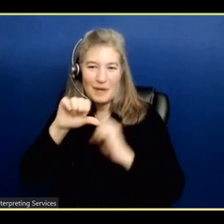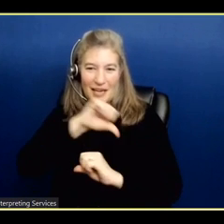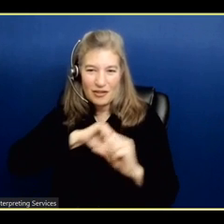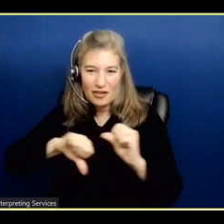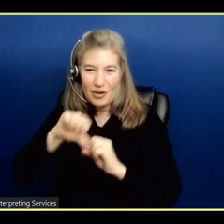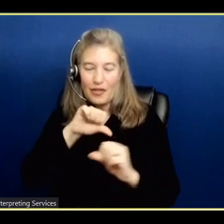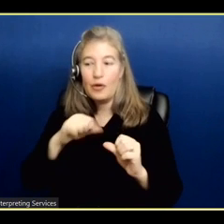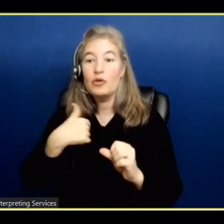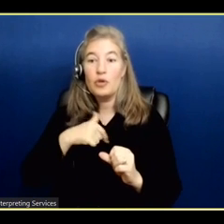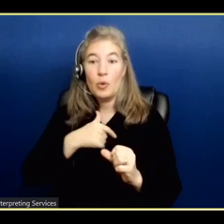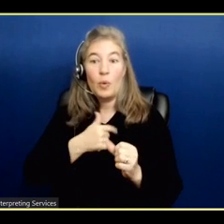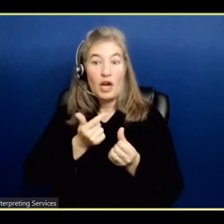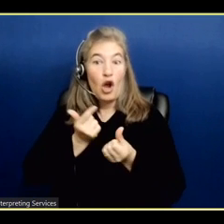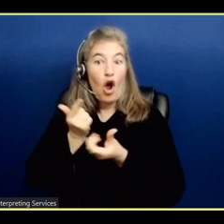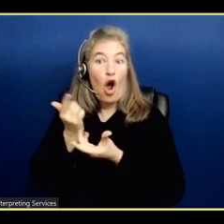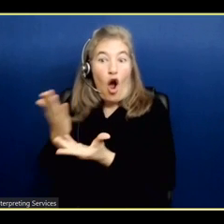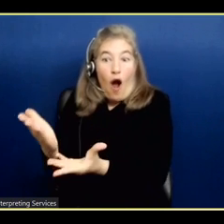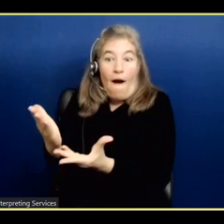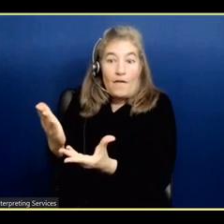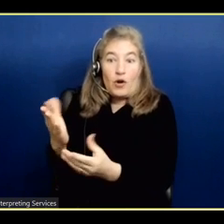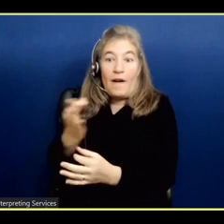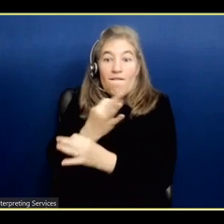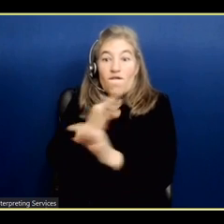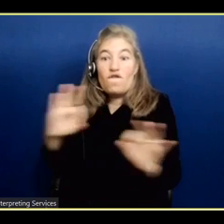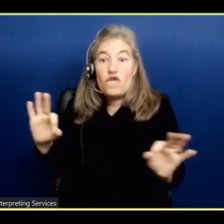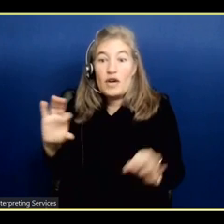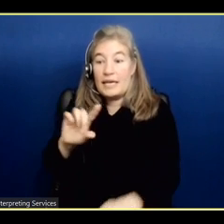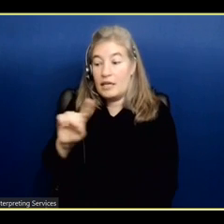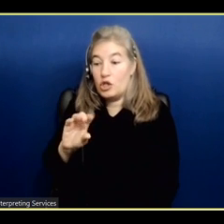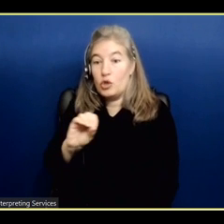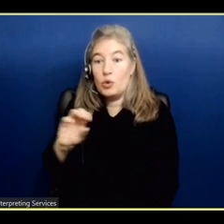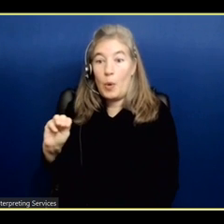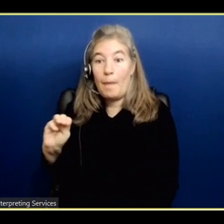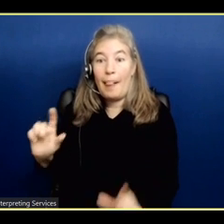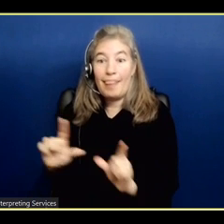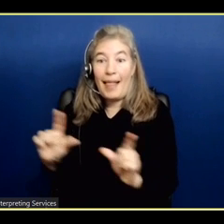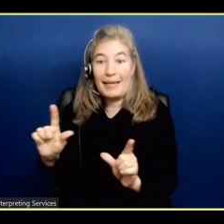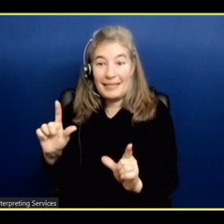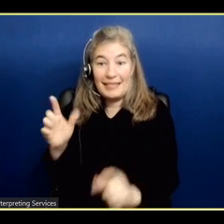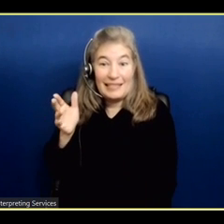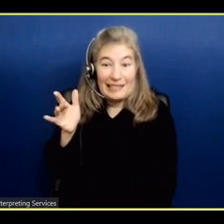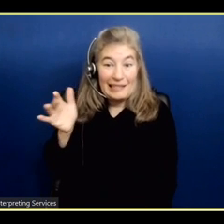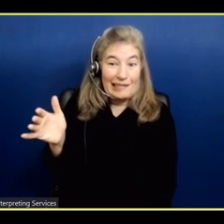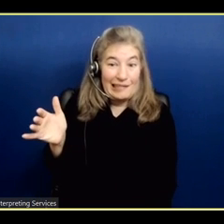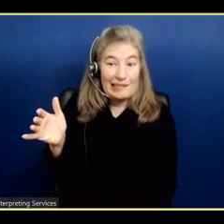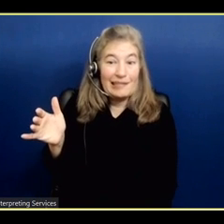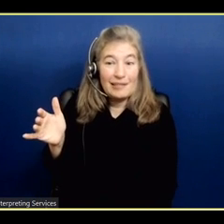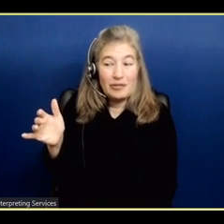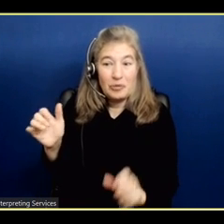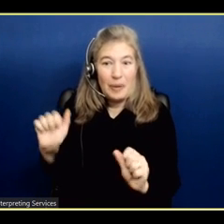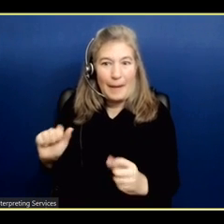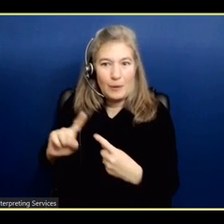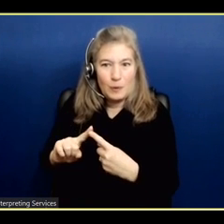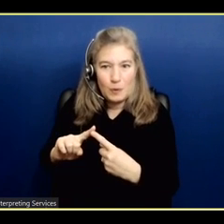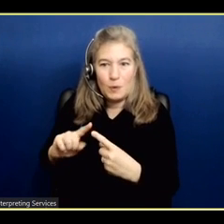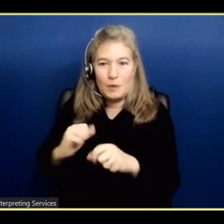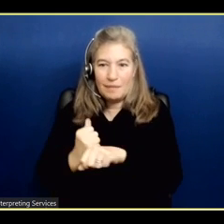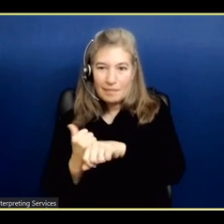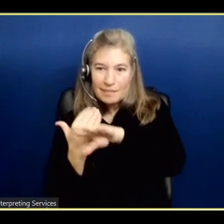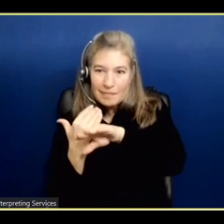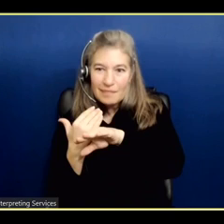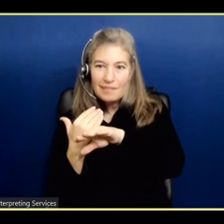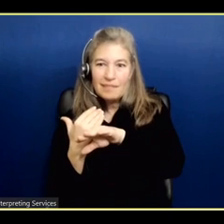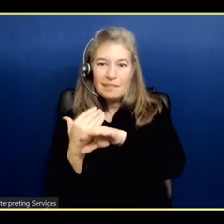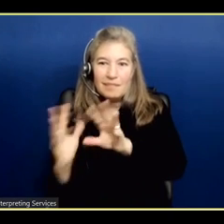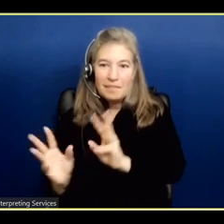our grantees free Zoom licenses for the foreseeable future so that they could have those video conferencing capabilities with